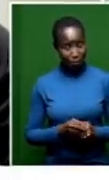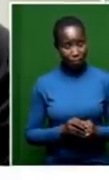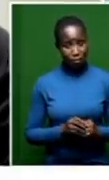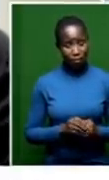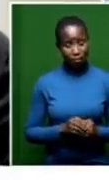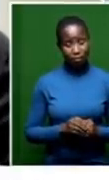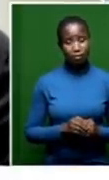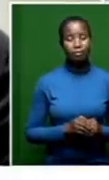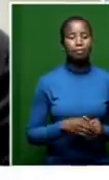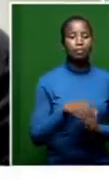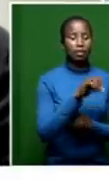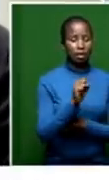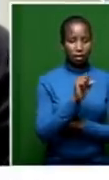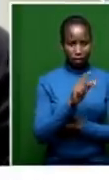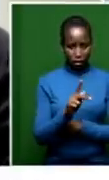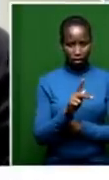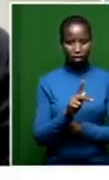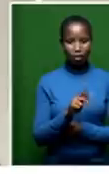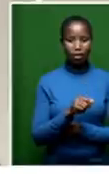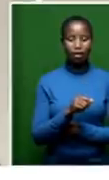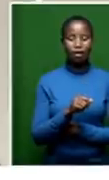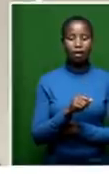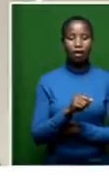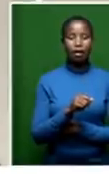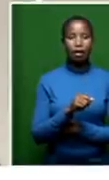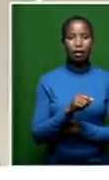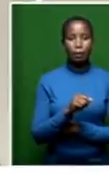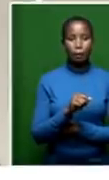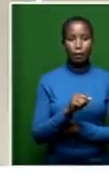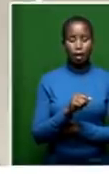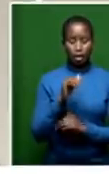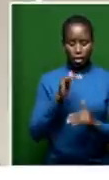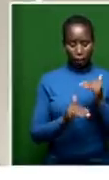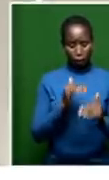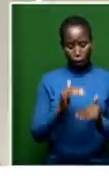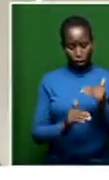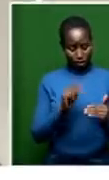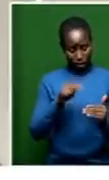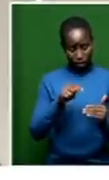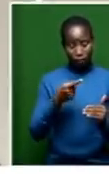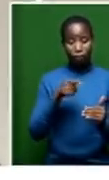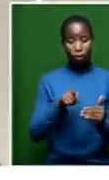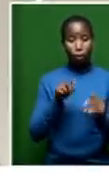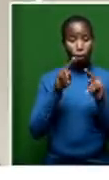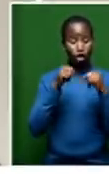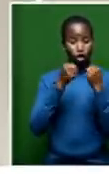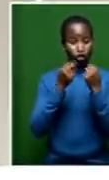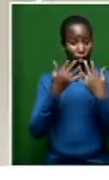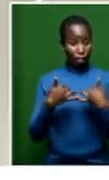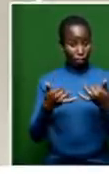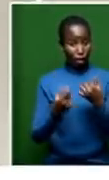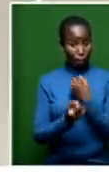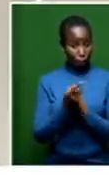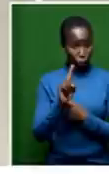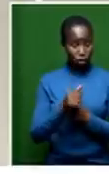No, Sakina, this process and the National Assembly, there's one thing